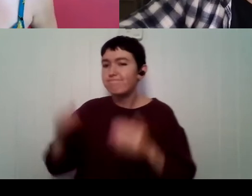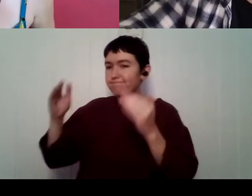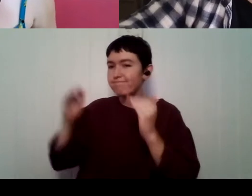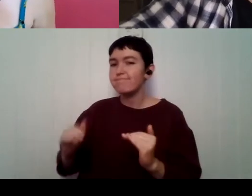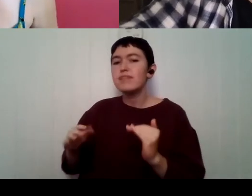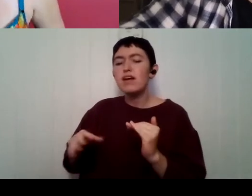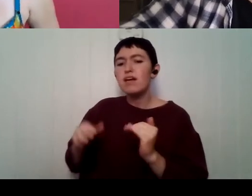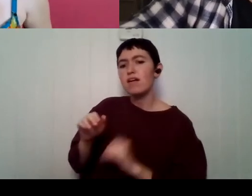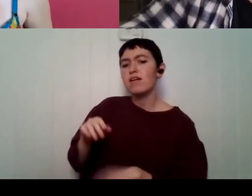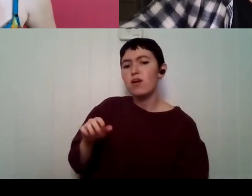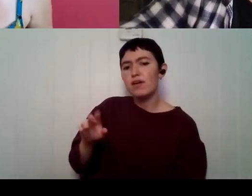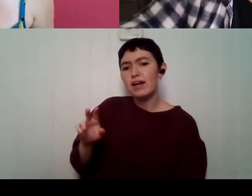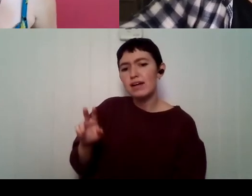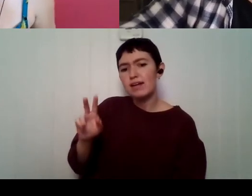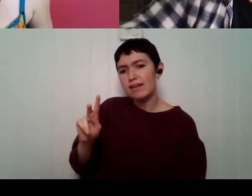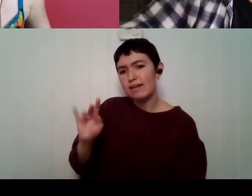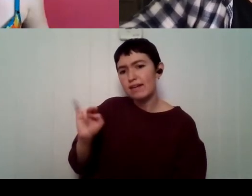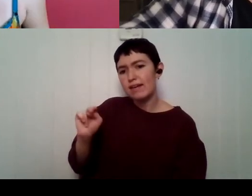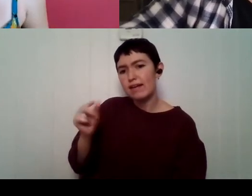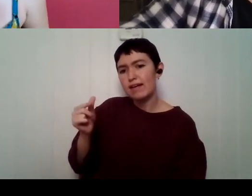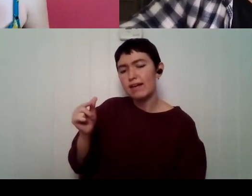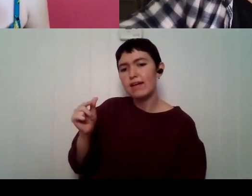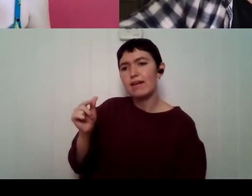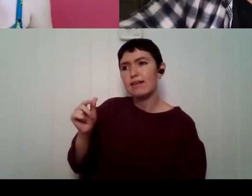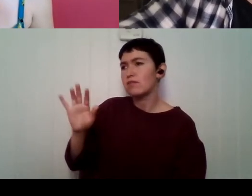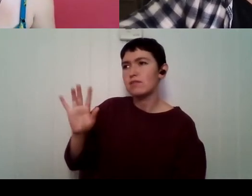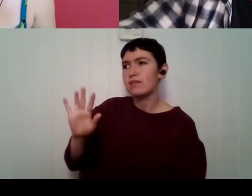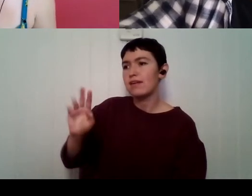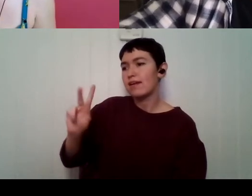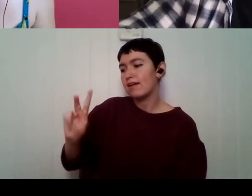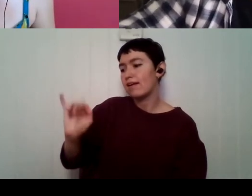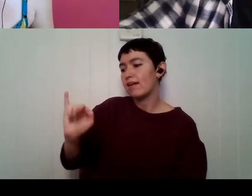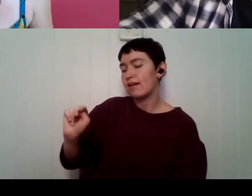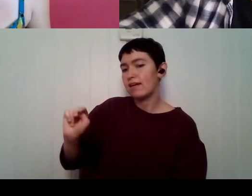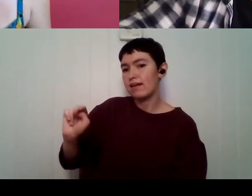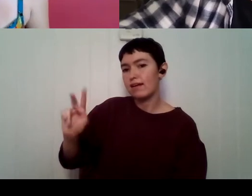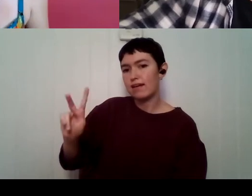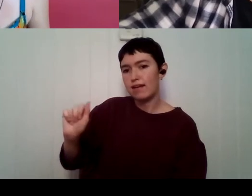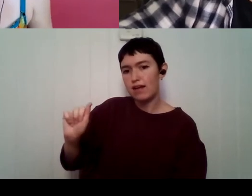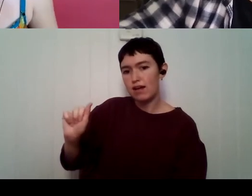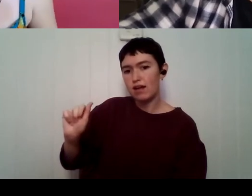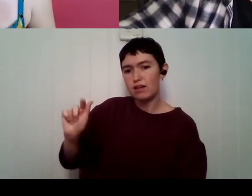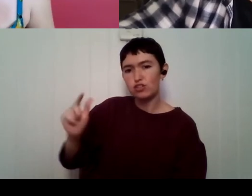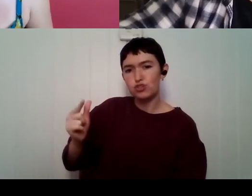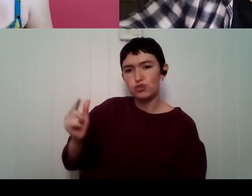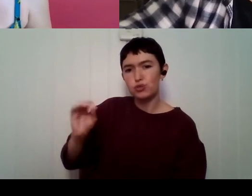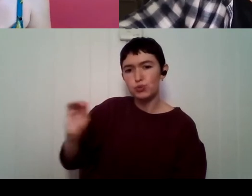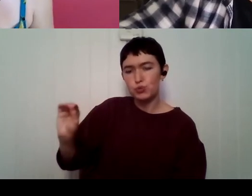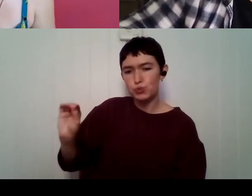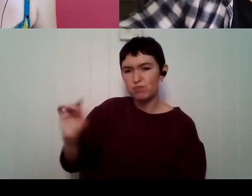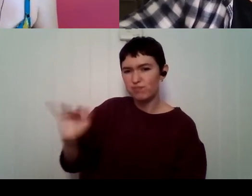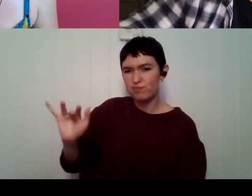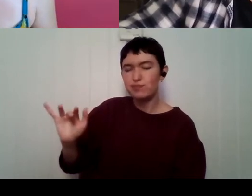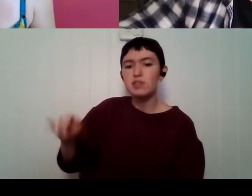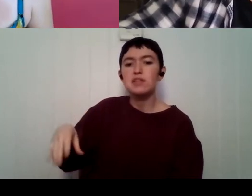monkeys? No, they're not monkeys, but we actually have kinkajous in the area here. They are mammals, but they are not